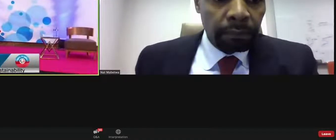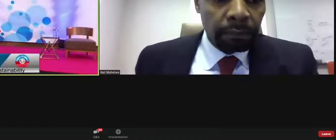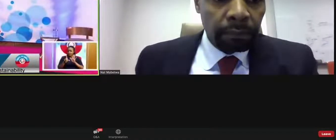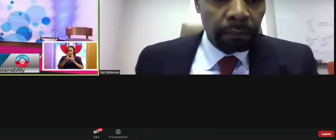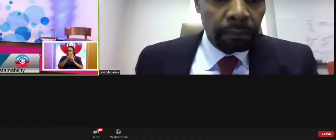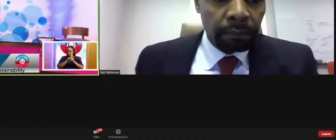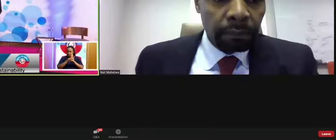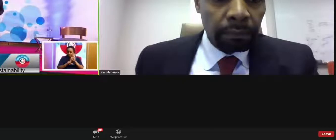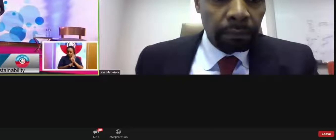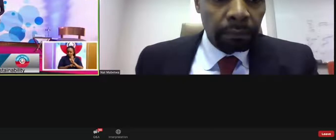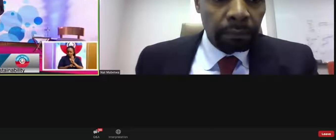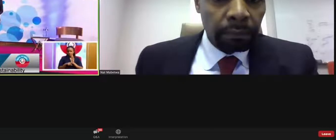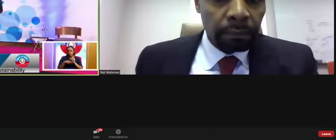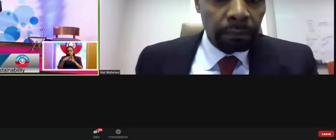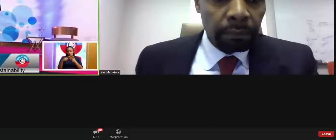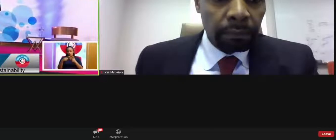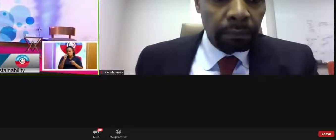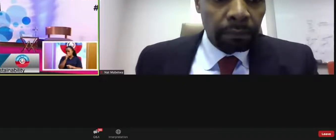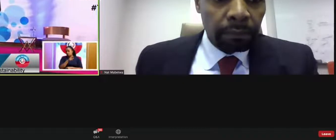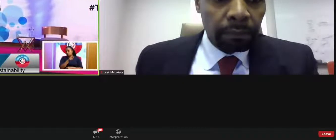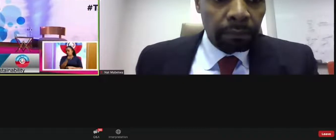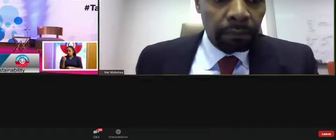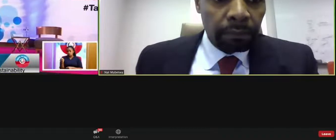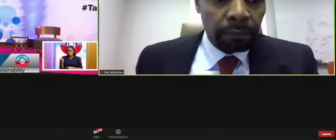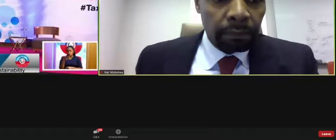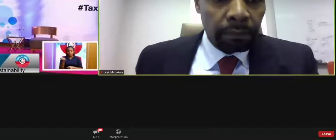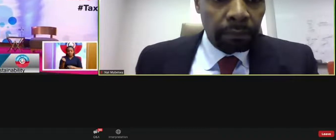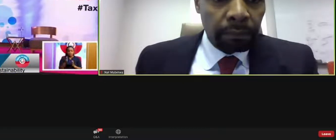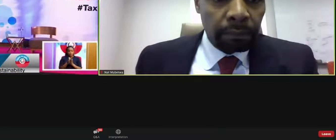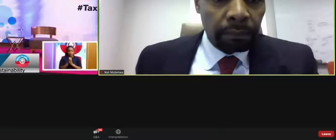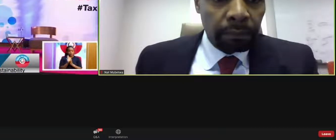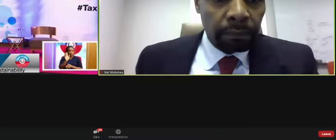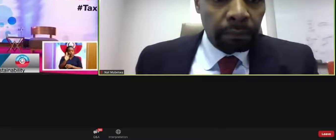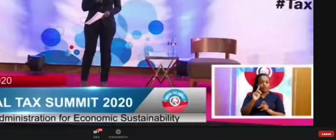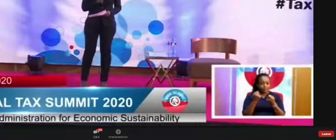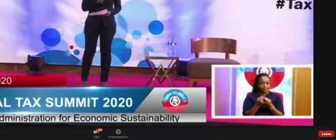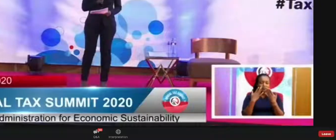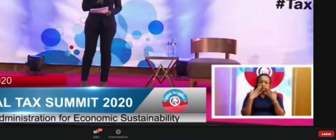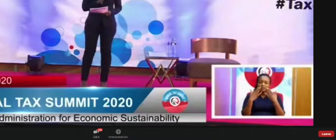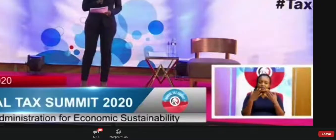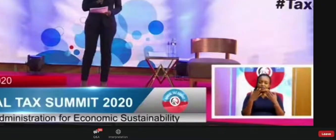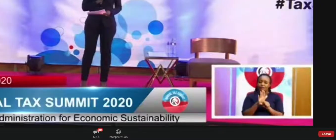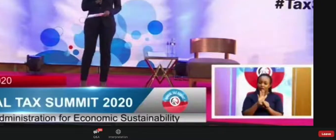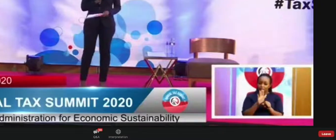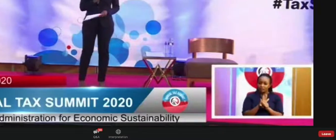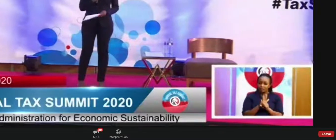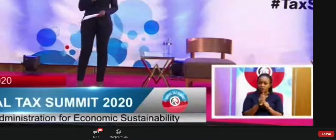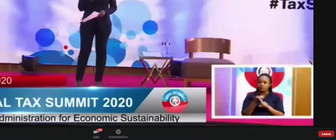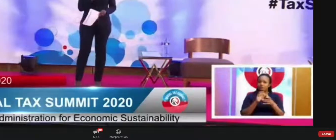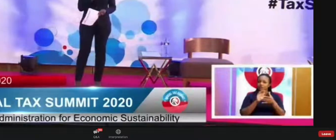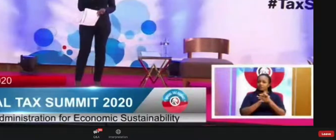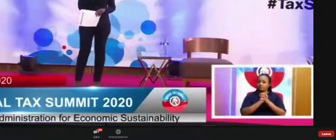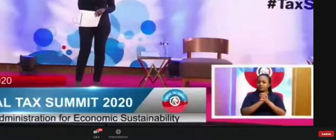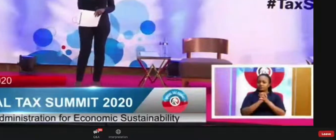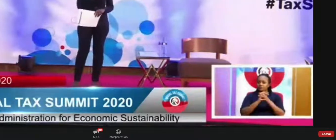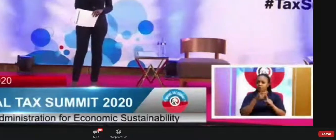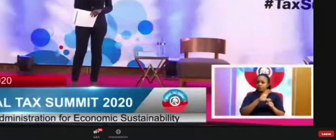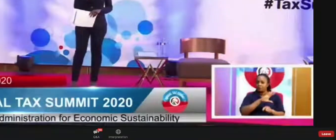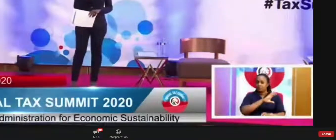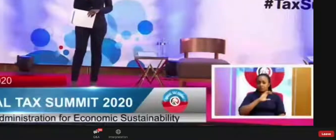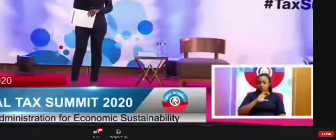you and your teams at the best. Thank you very much for the greetings from your Commissioner General, and indeed to the